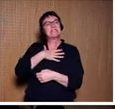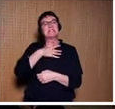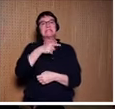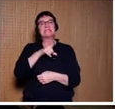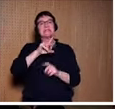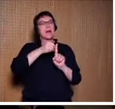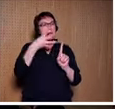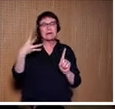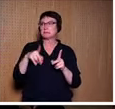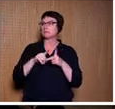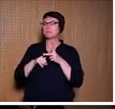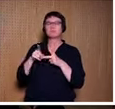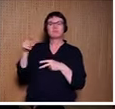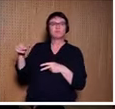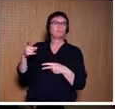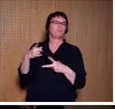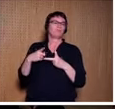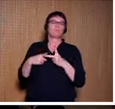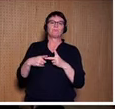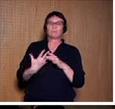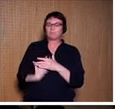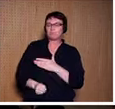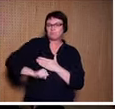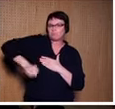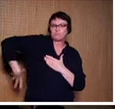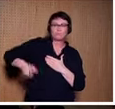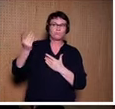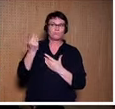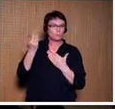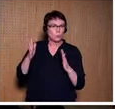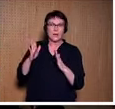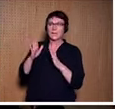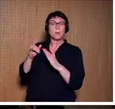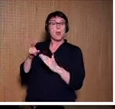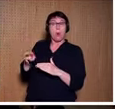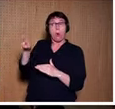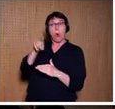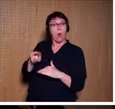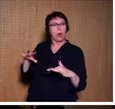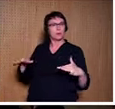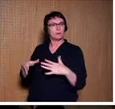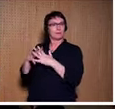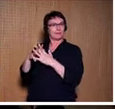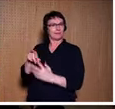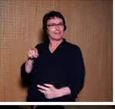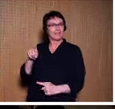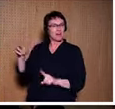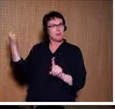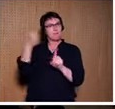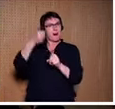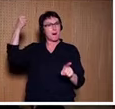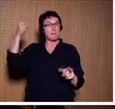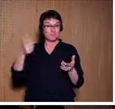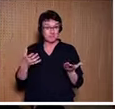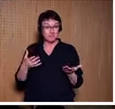health and rights, including abortion, in opposition to the women's role in public life, and increasingly to the